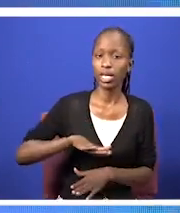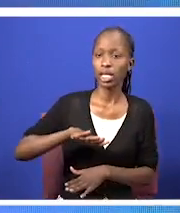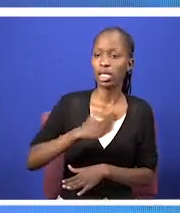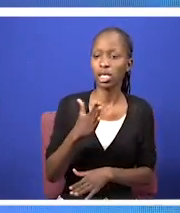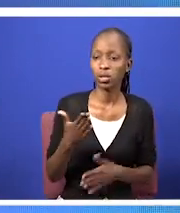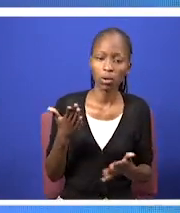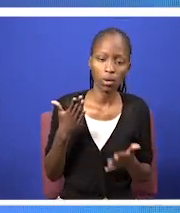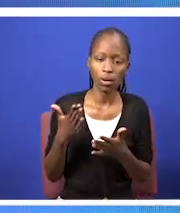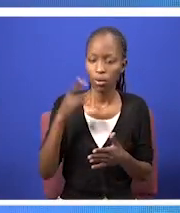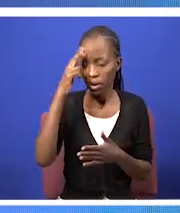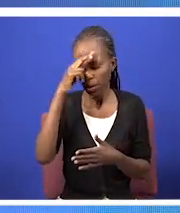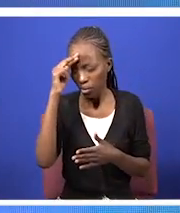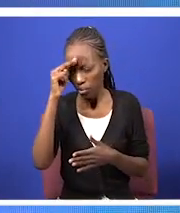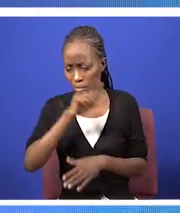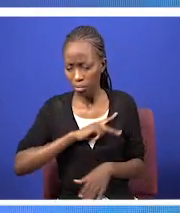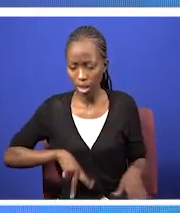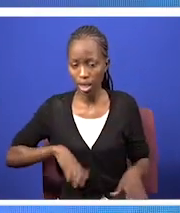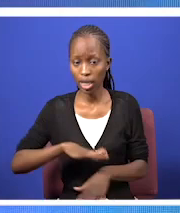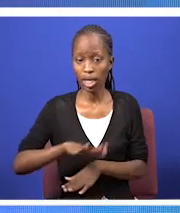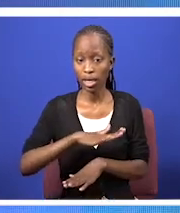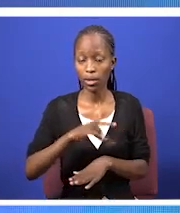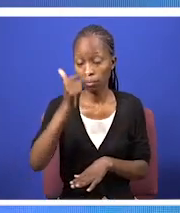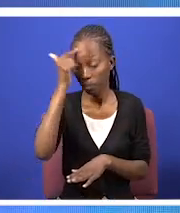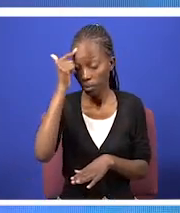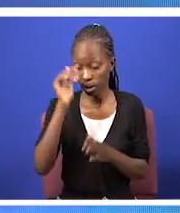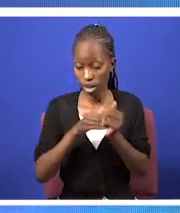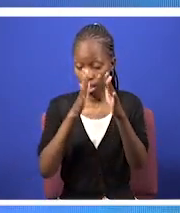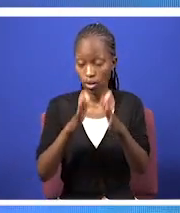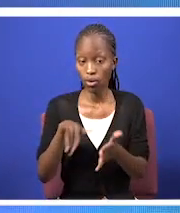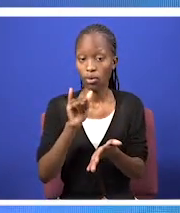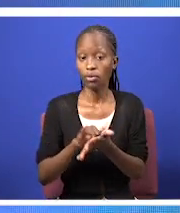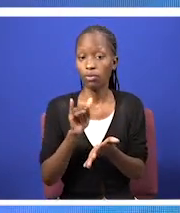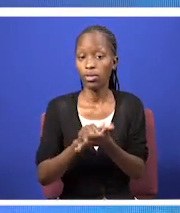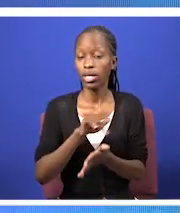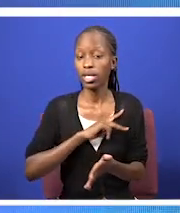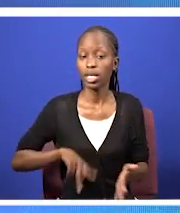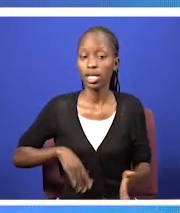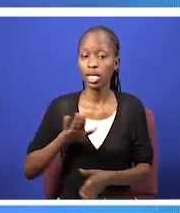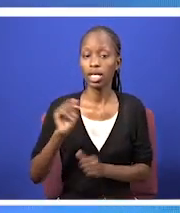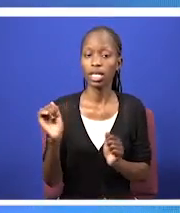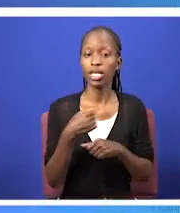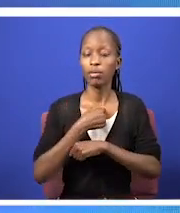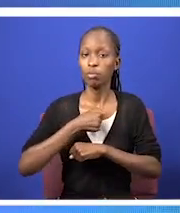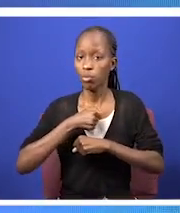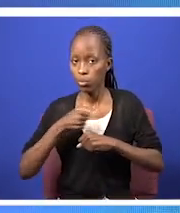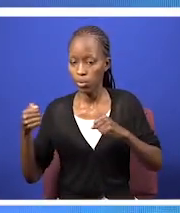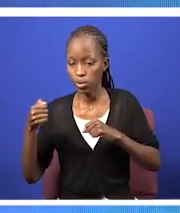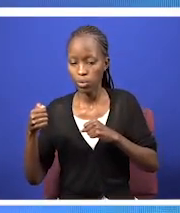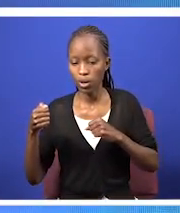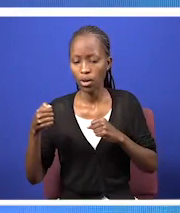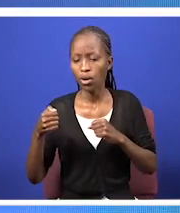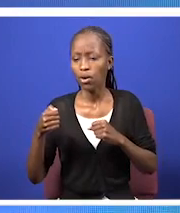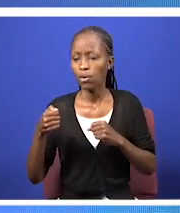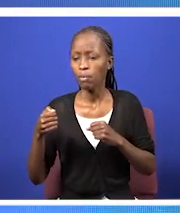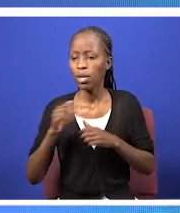a Greek empire or a Roman empire, since the king or the leader of that particular kingdom or empire cannot physically be present